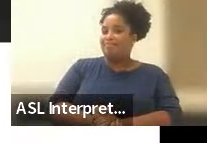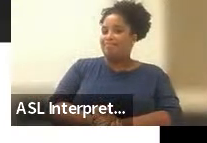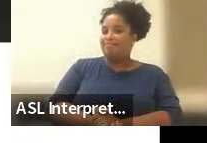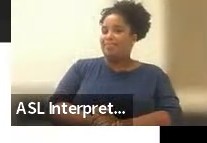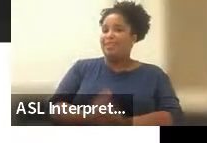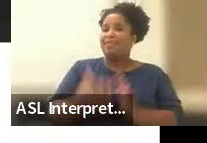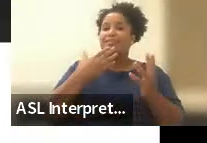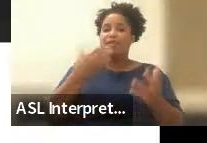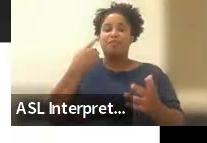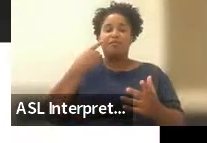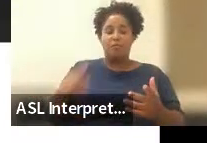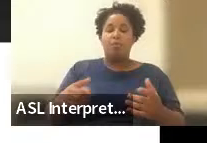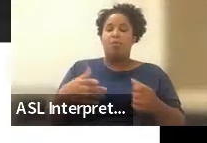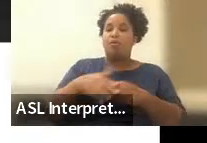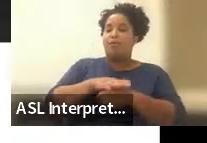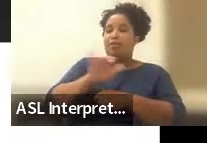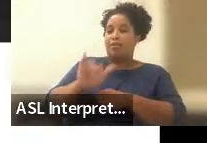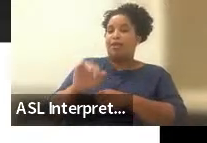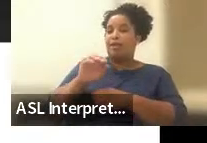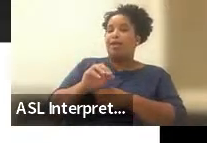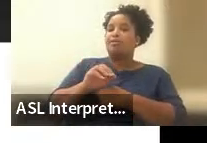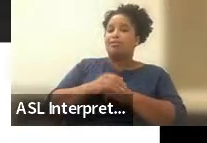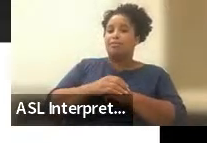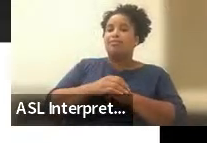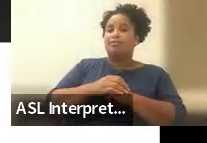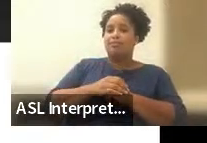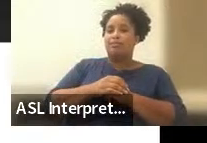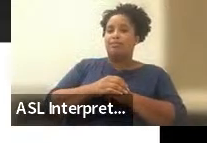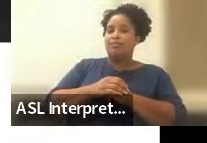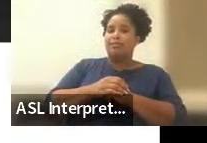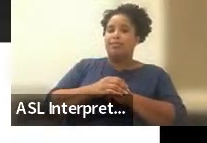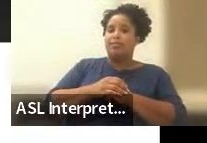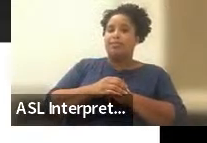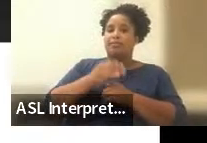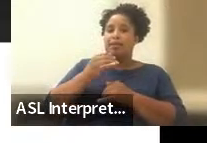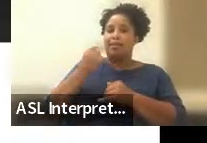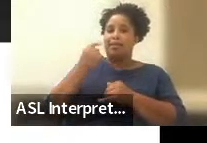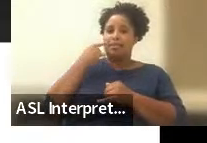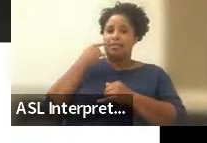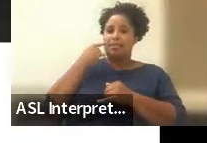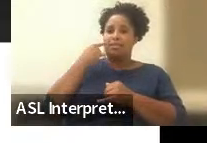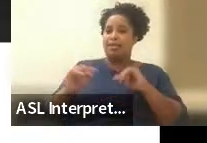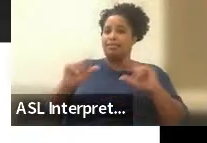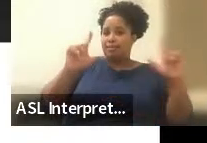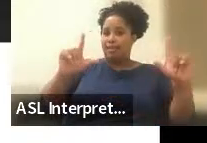Thank you for covering Donata, and I know you covered this slide, and I believe this is my last slide.